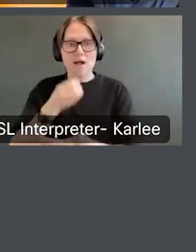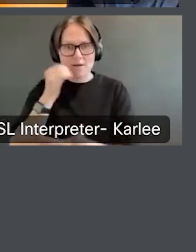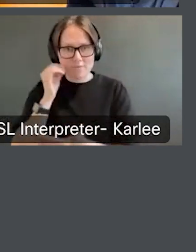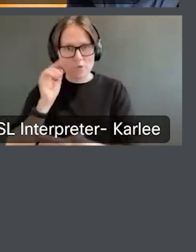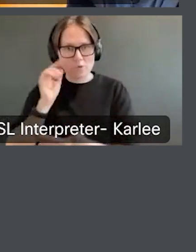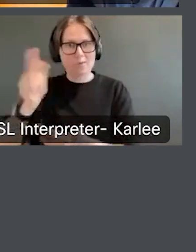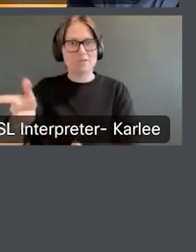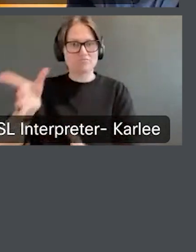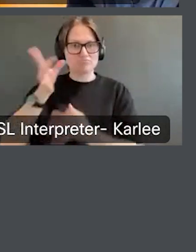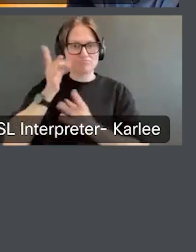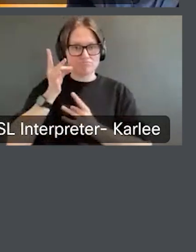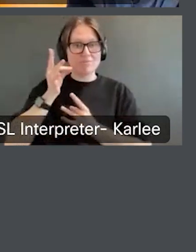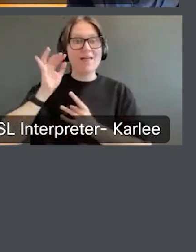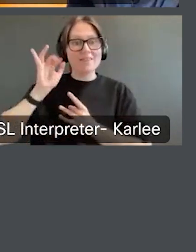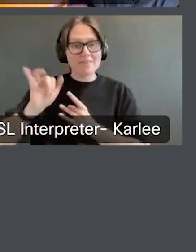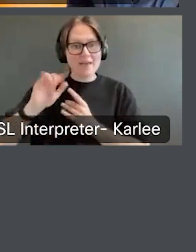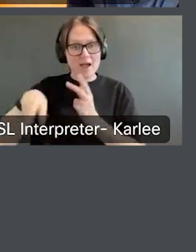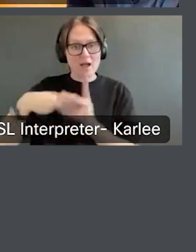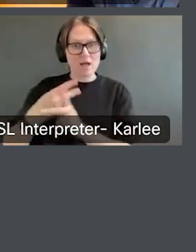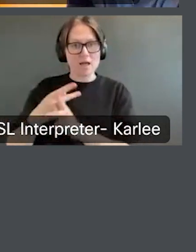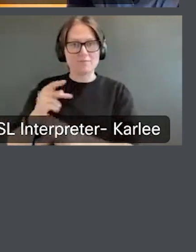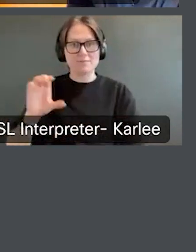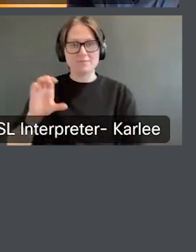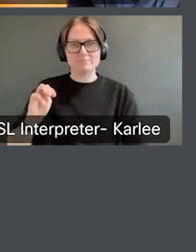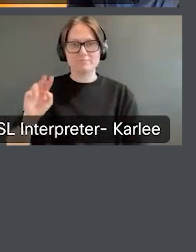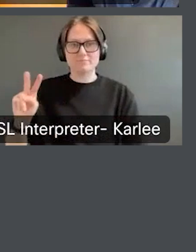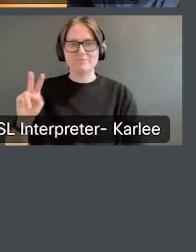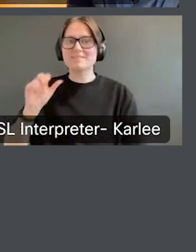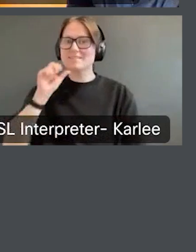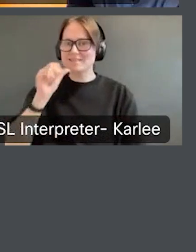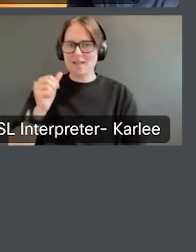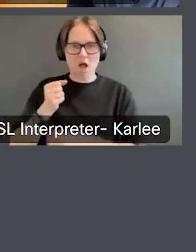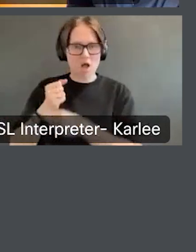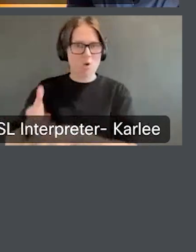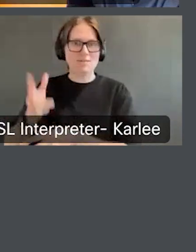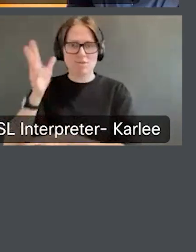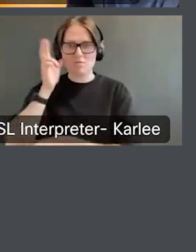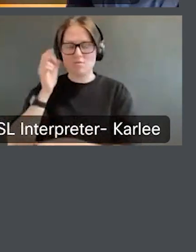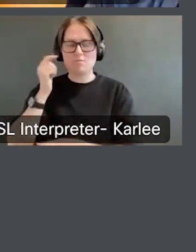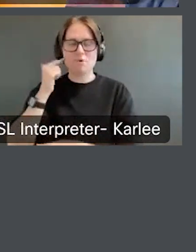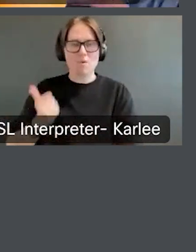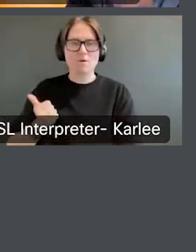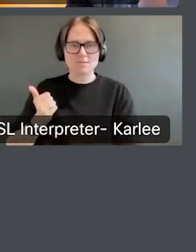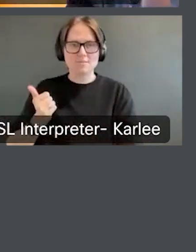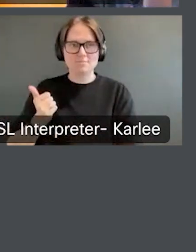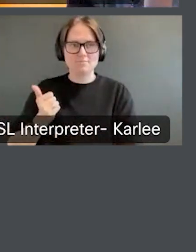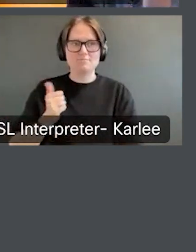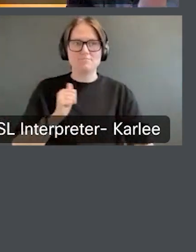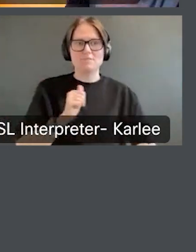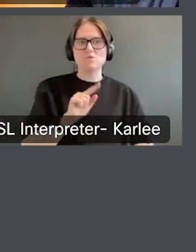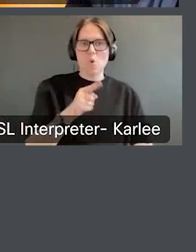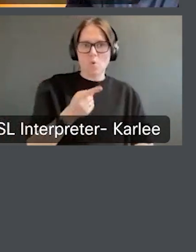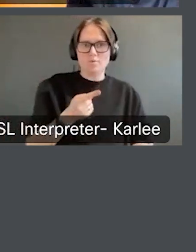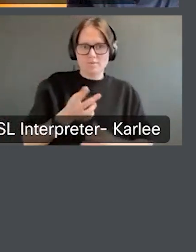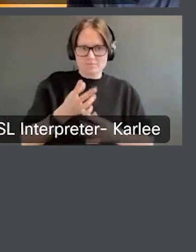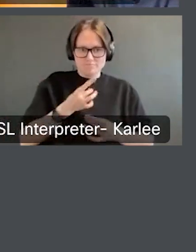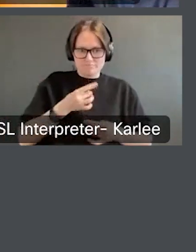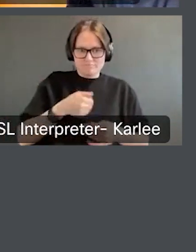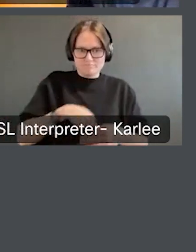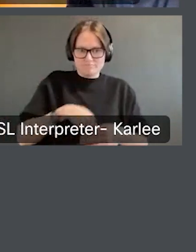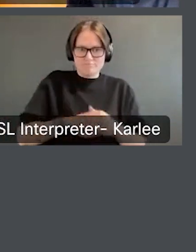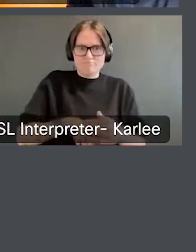not the cytomegalovirus that causes hearing loss in children. So what happens